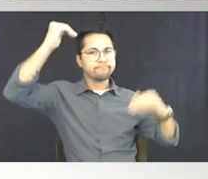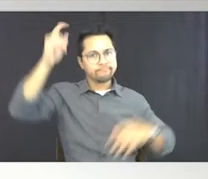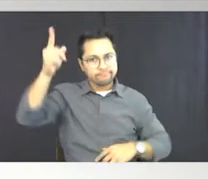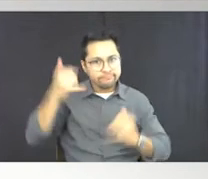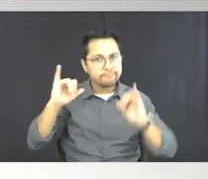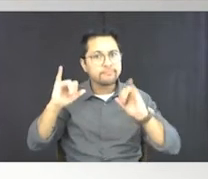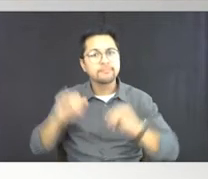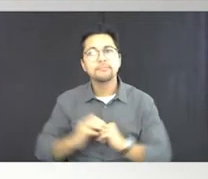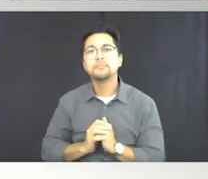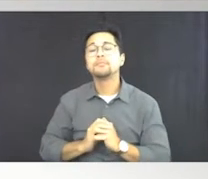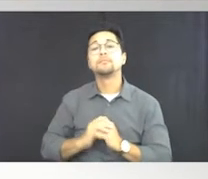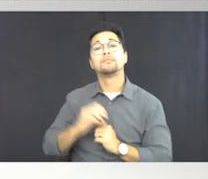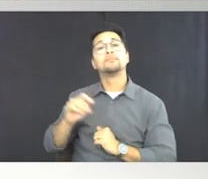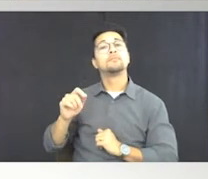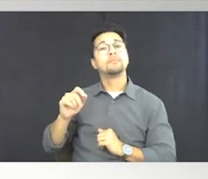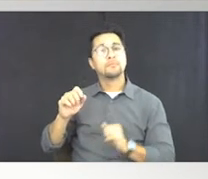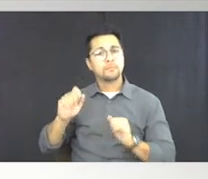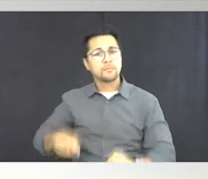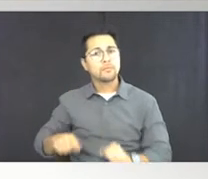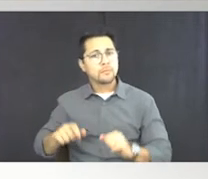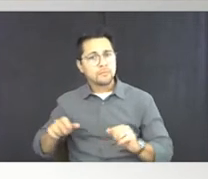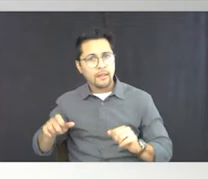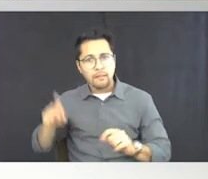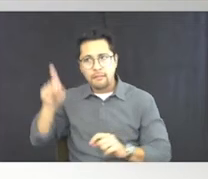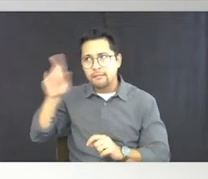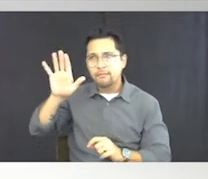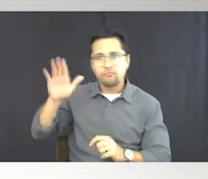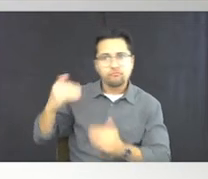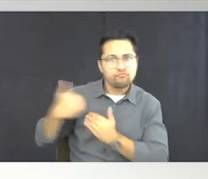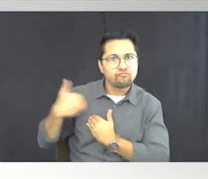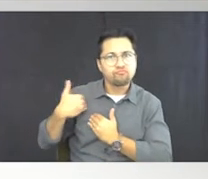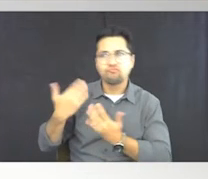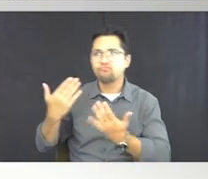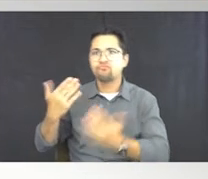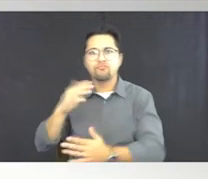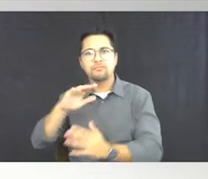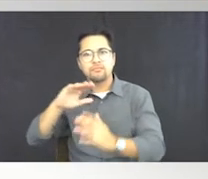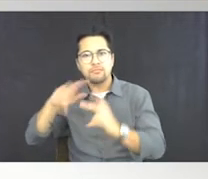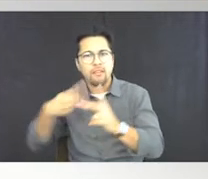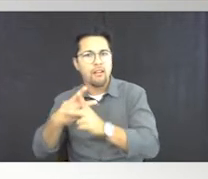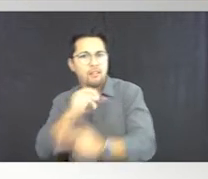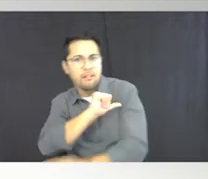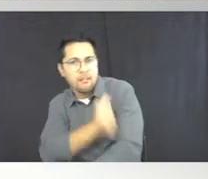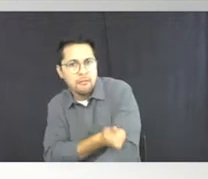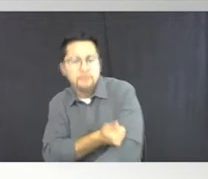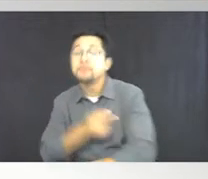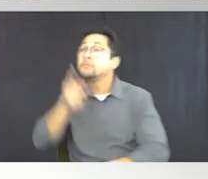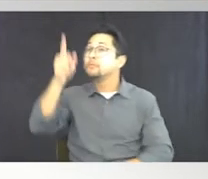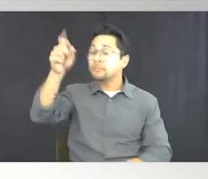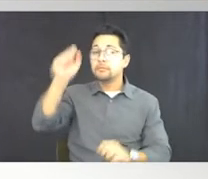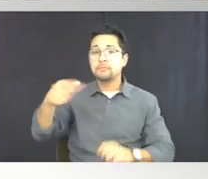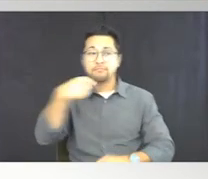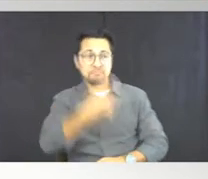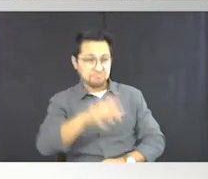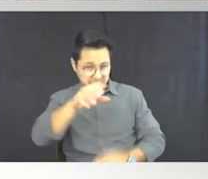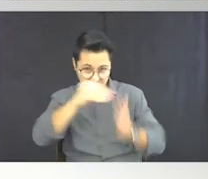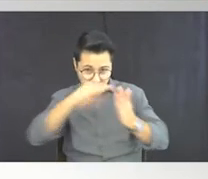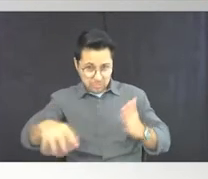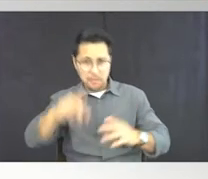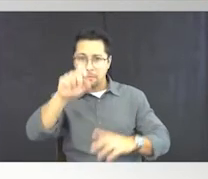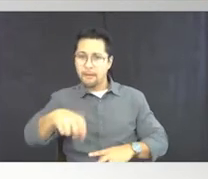So what can an administrative law judge do? What authority do they have? They can return the student to the original